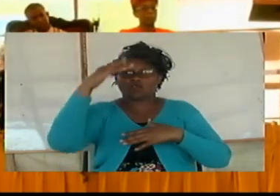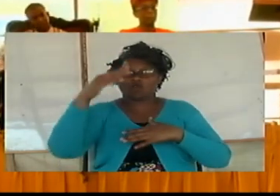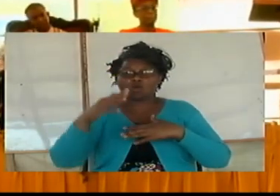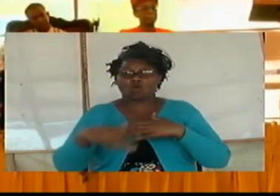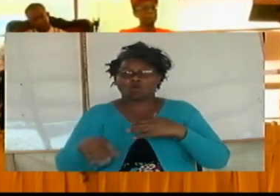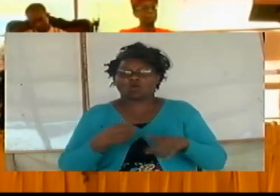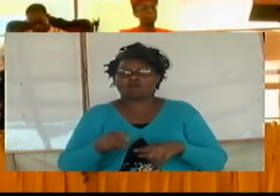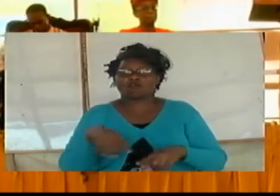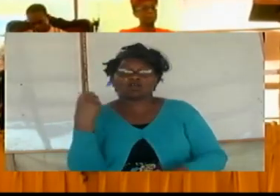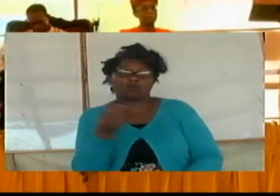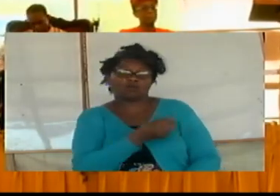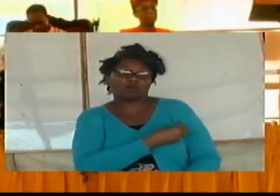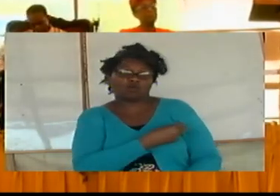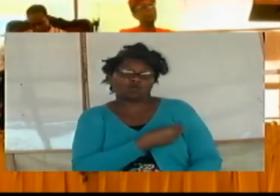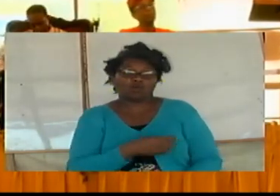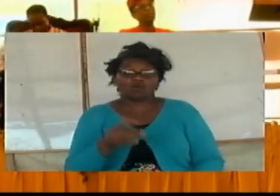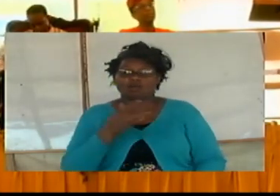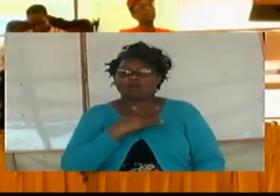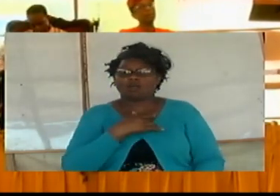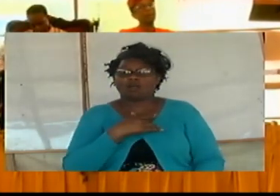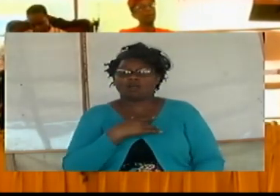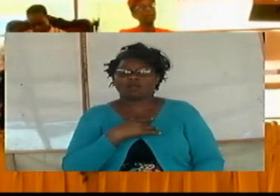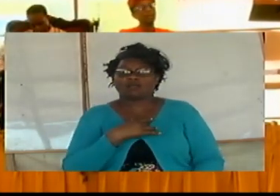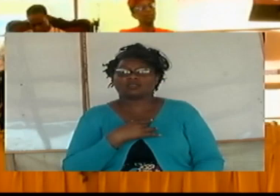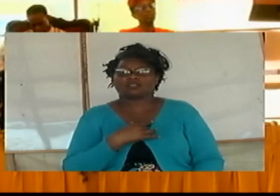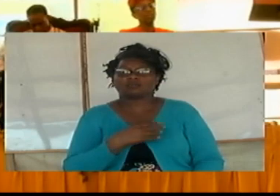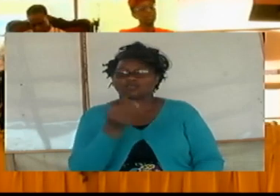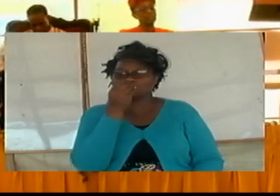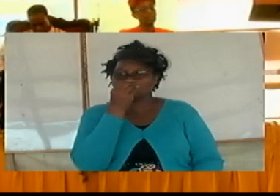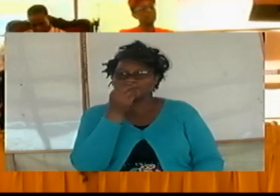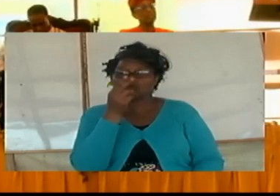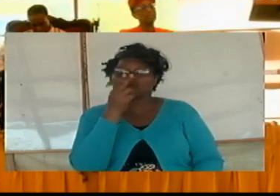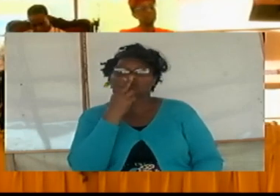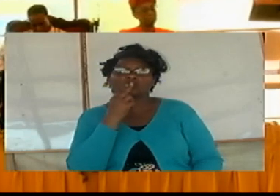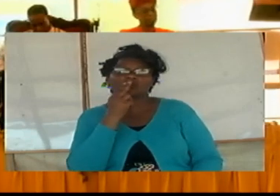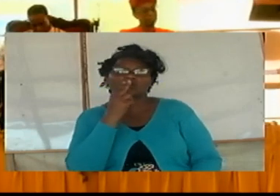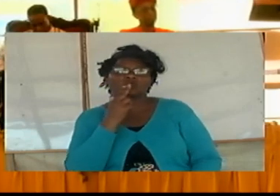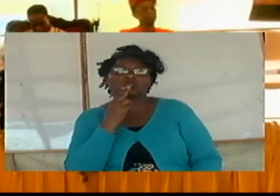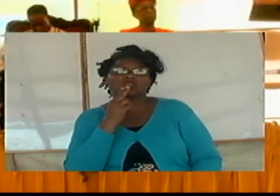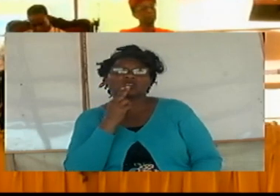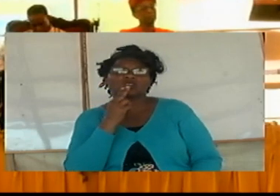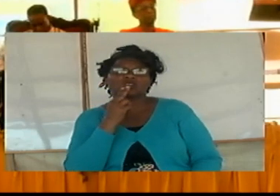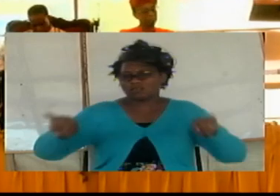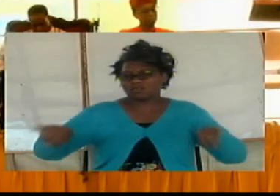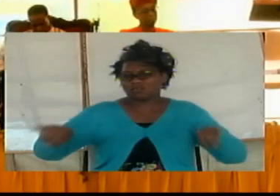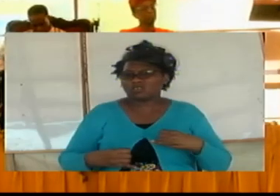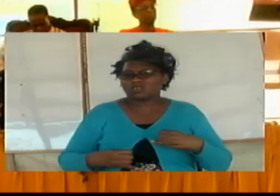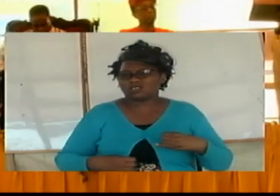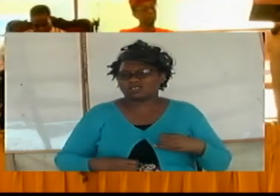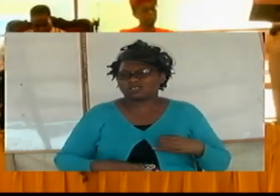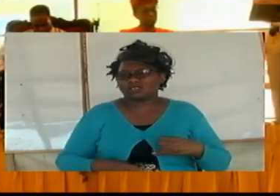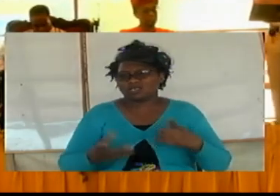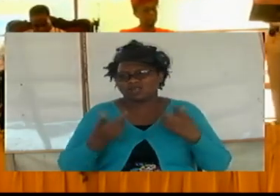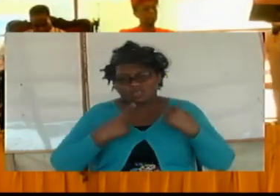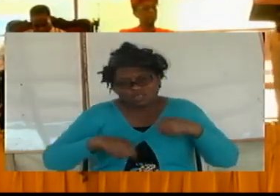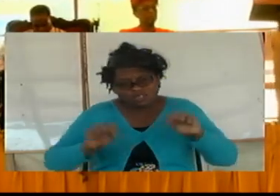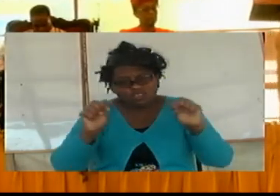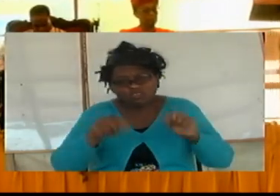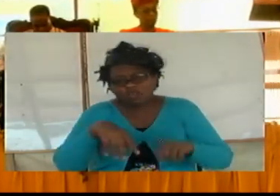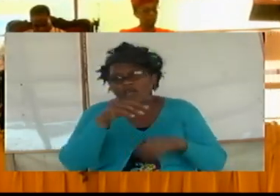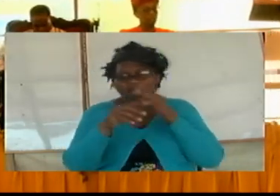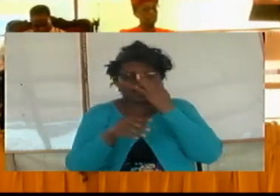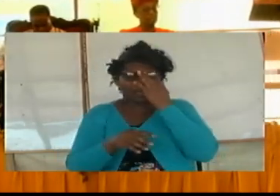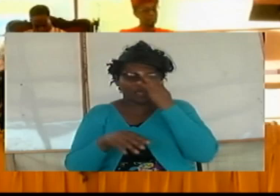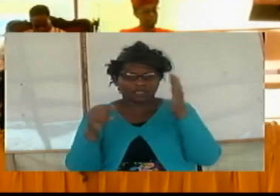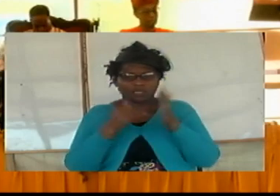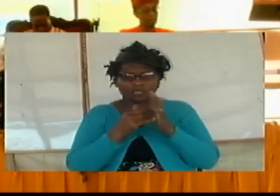savor. Hallelujah, hallelujah, hallelujah. Let's try him though. Let's try that today. Let's give him that sweet smelling savor